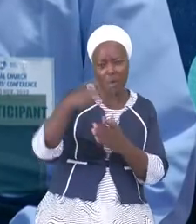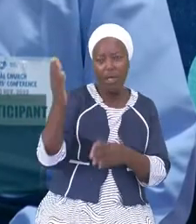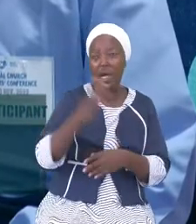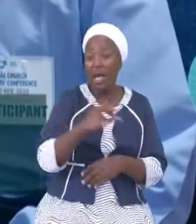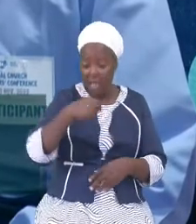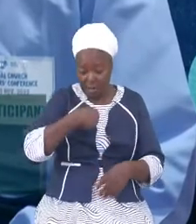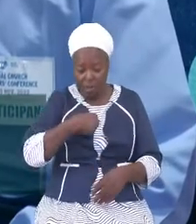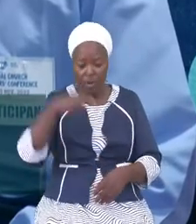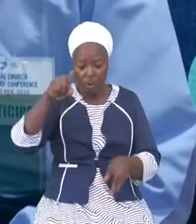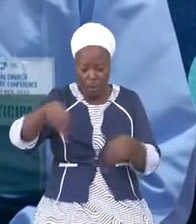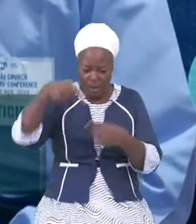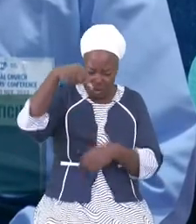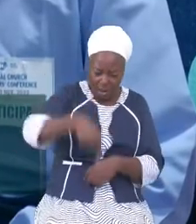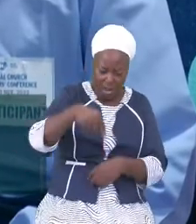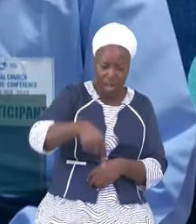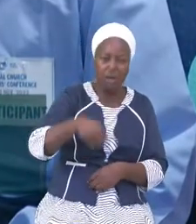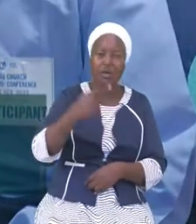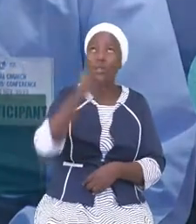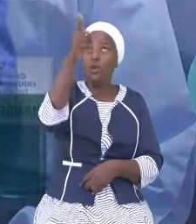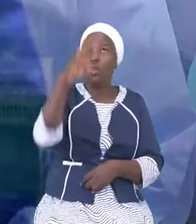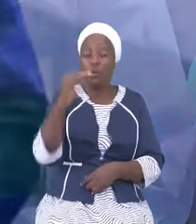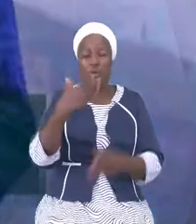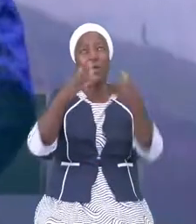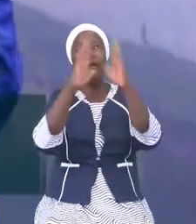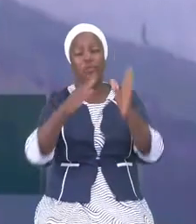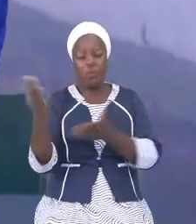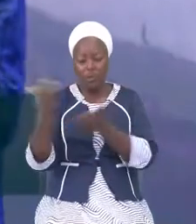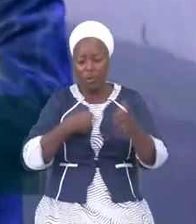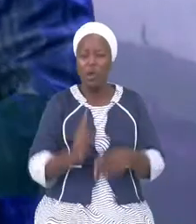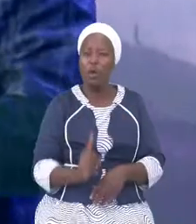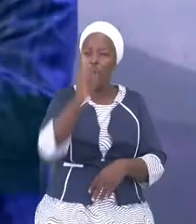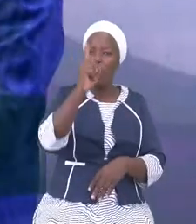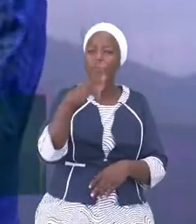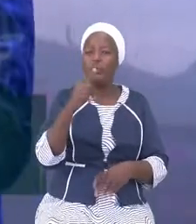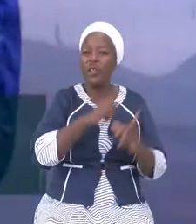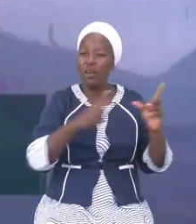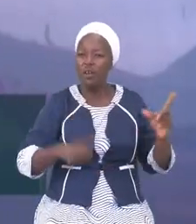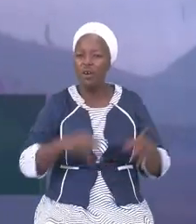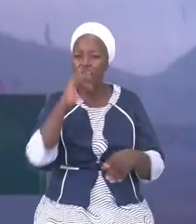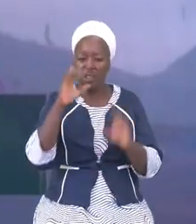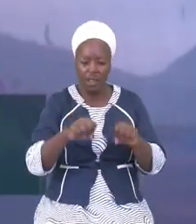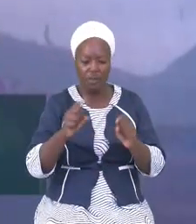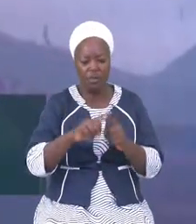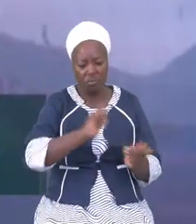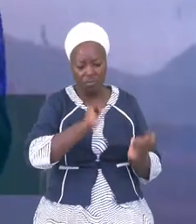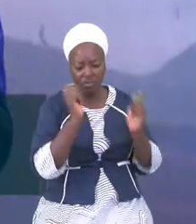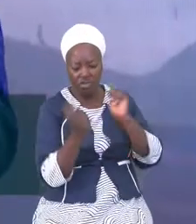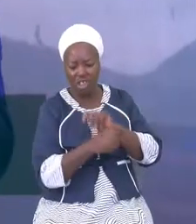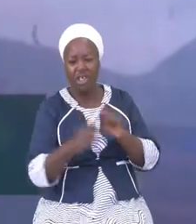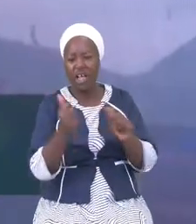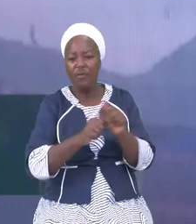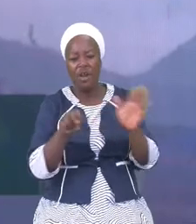went down. The God of heaven brought me up. The Lord is able to reverse every